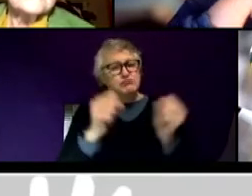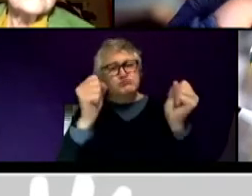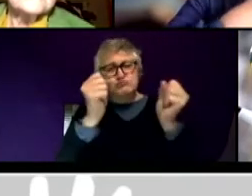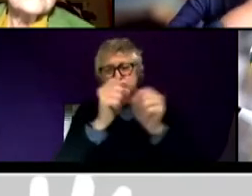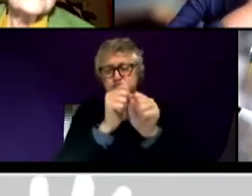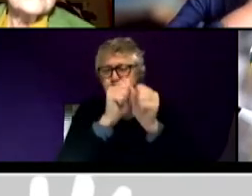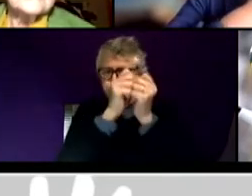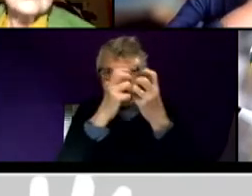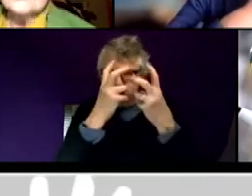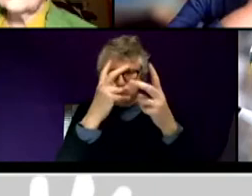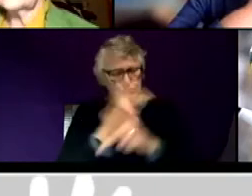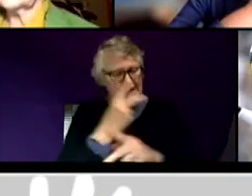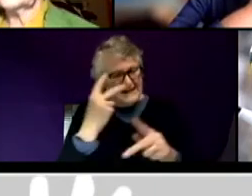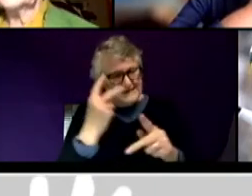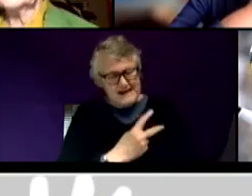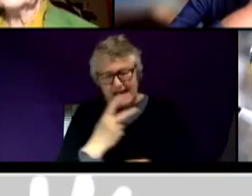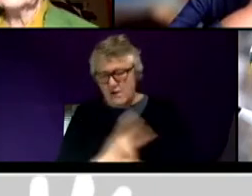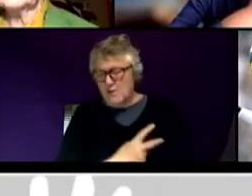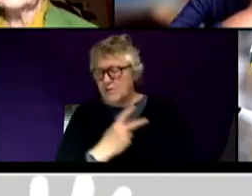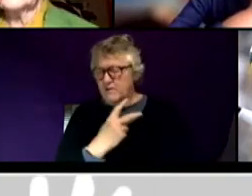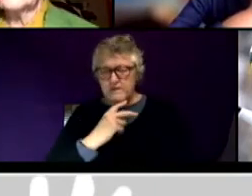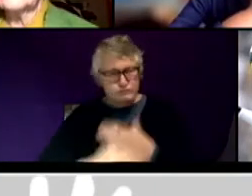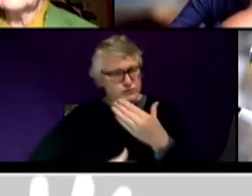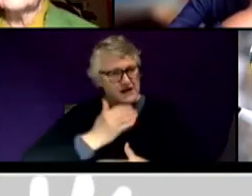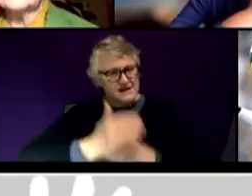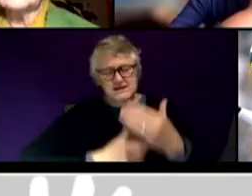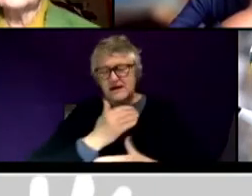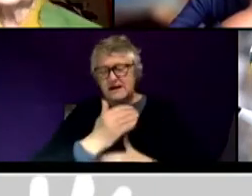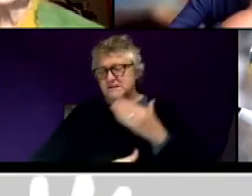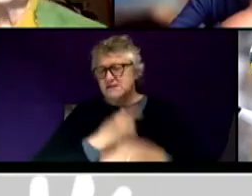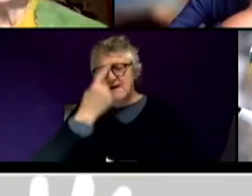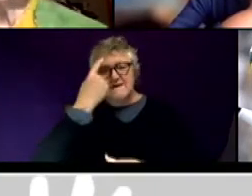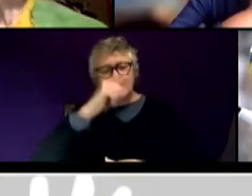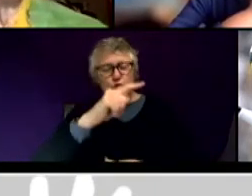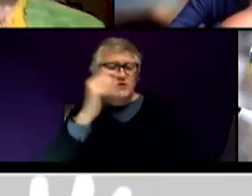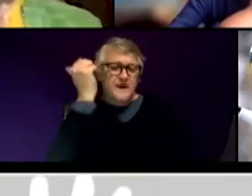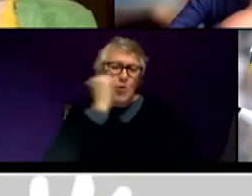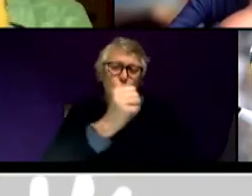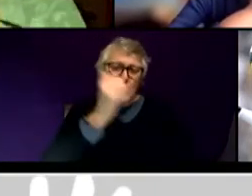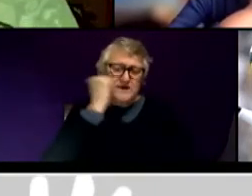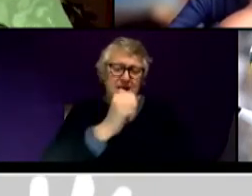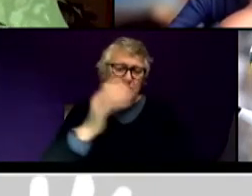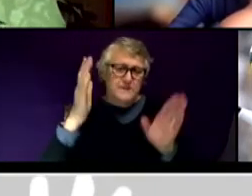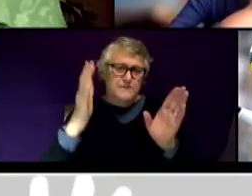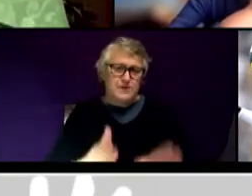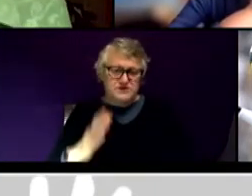ordinary person to understand what tools they have